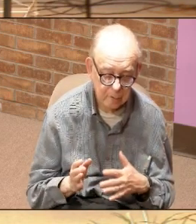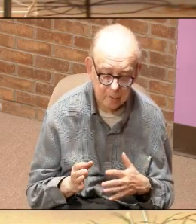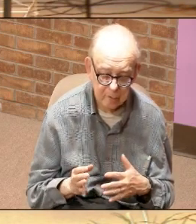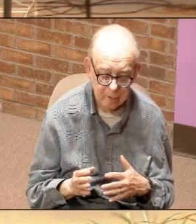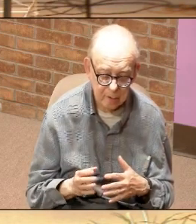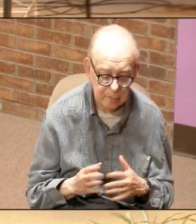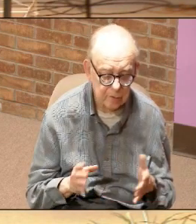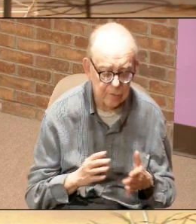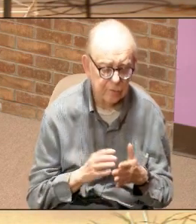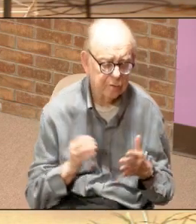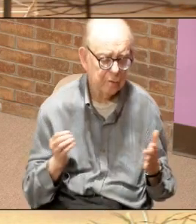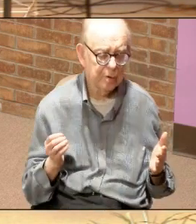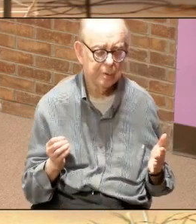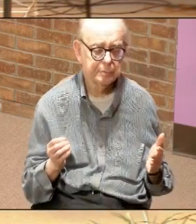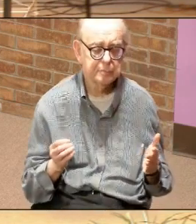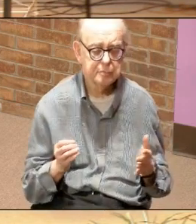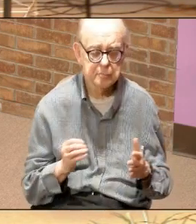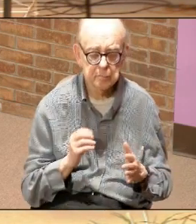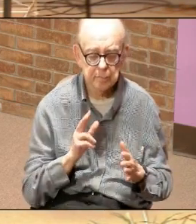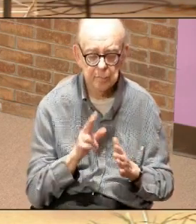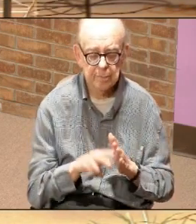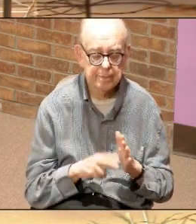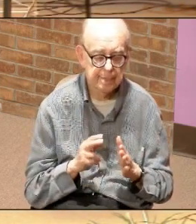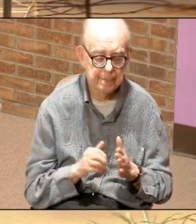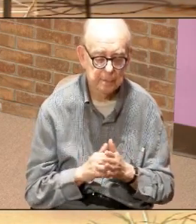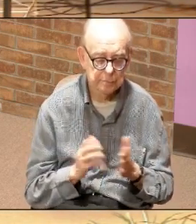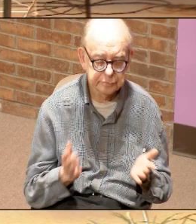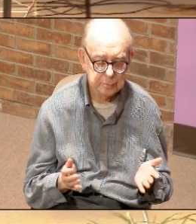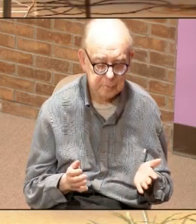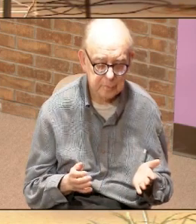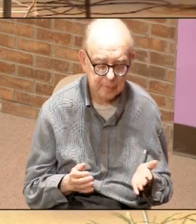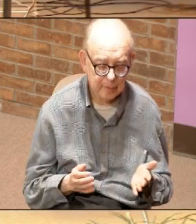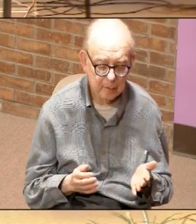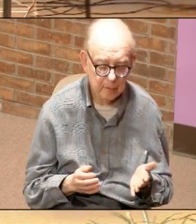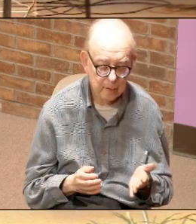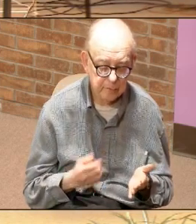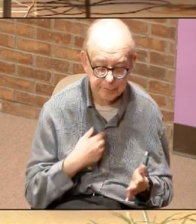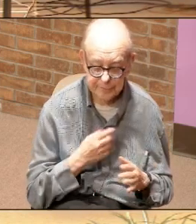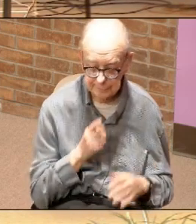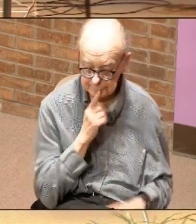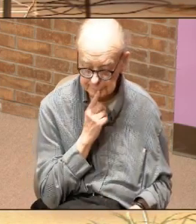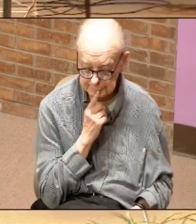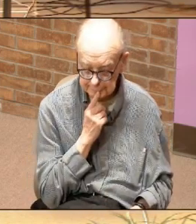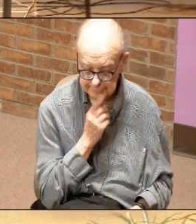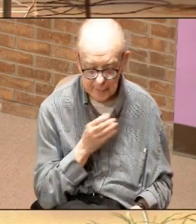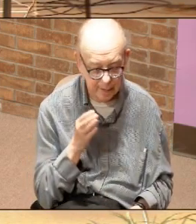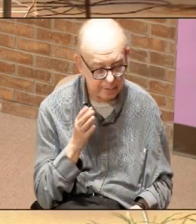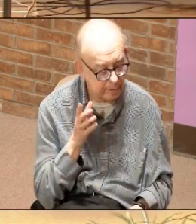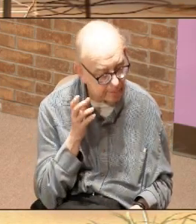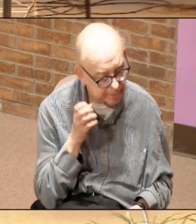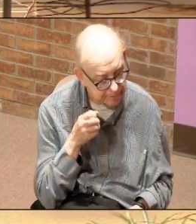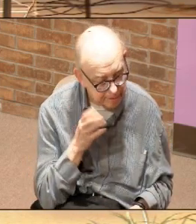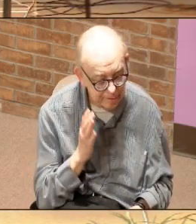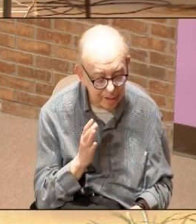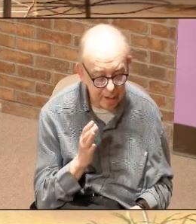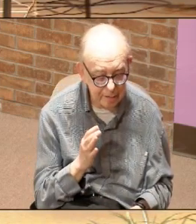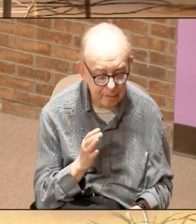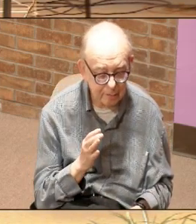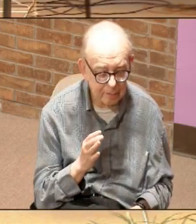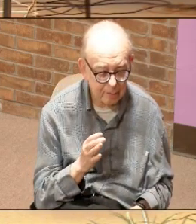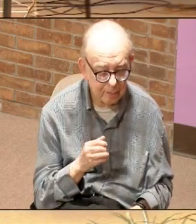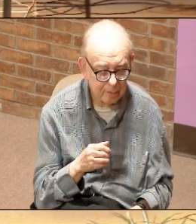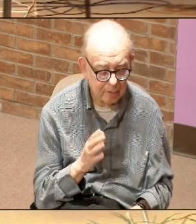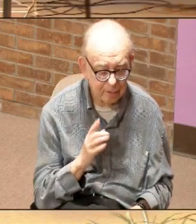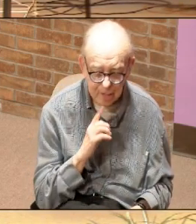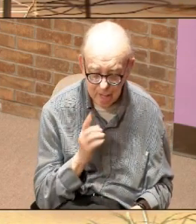so much in these 3 hours of just shutting up and listening to God. He